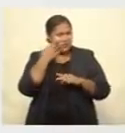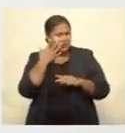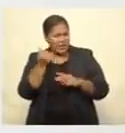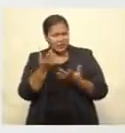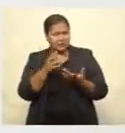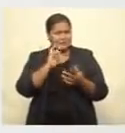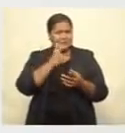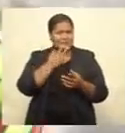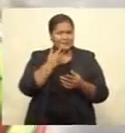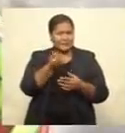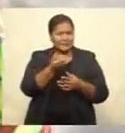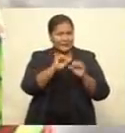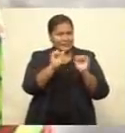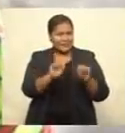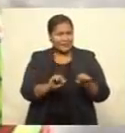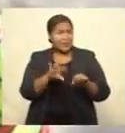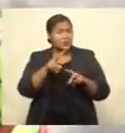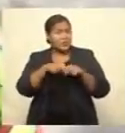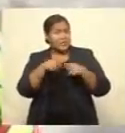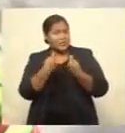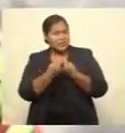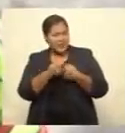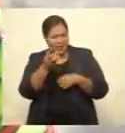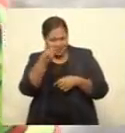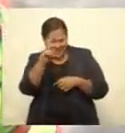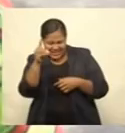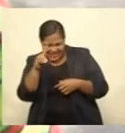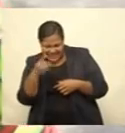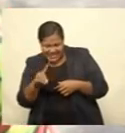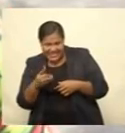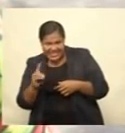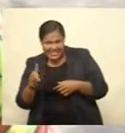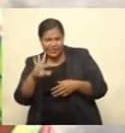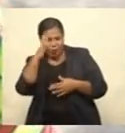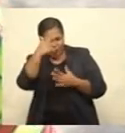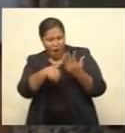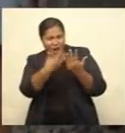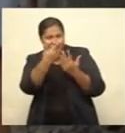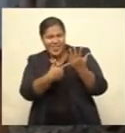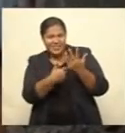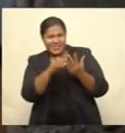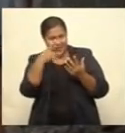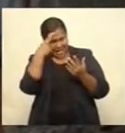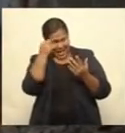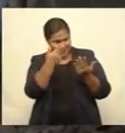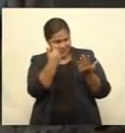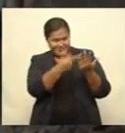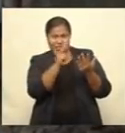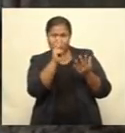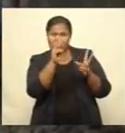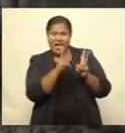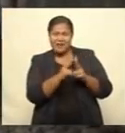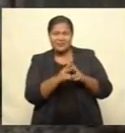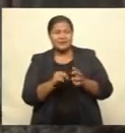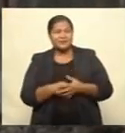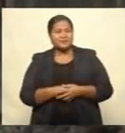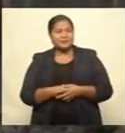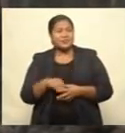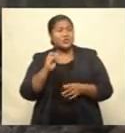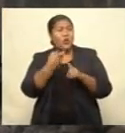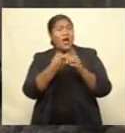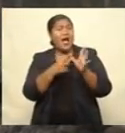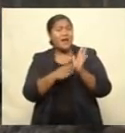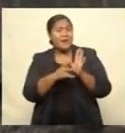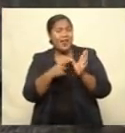system. So the team had to delete all those repetitions before the team actually mobilized on the ground. Kamal Prasad was one